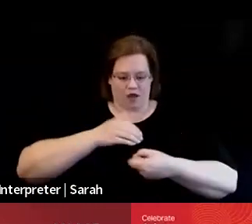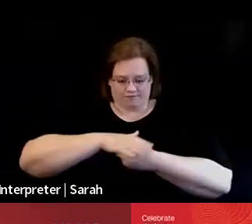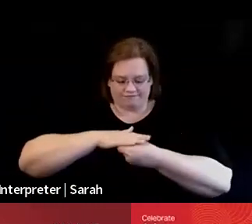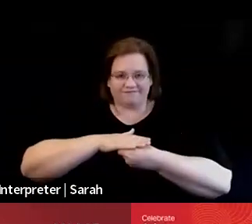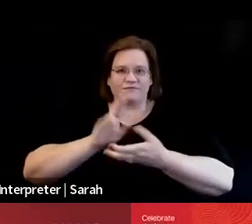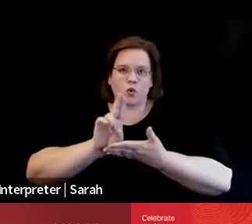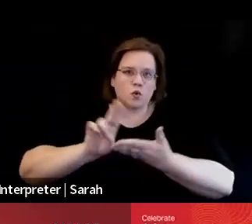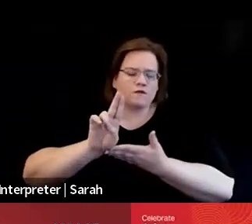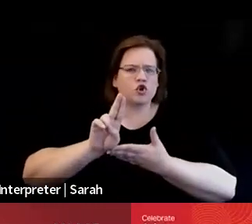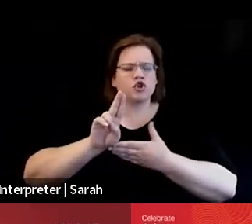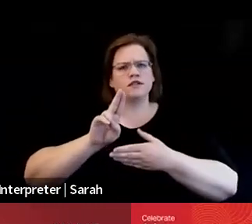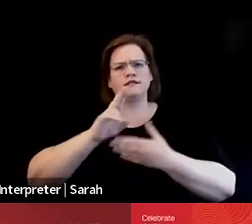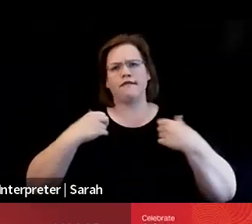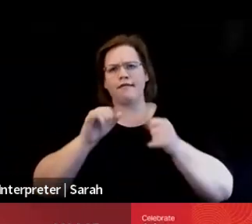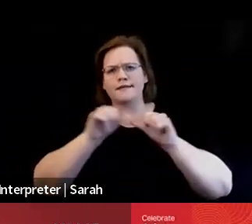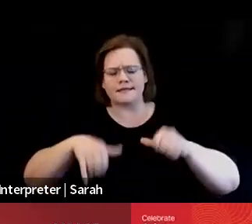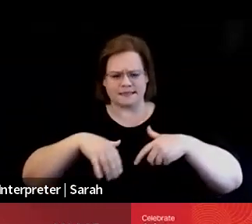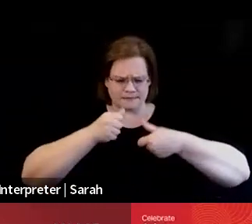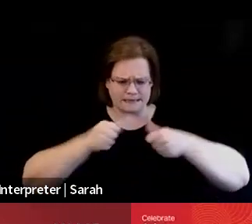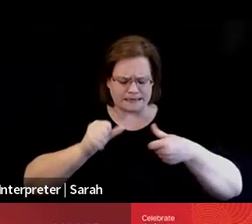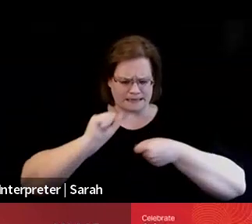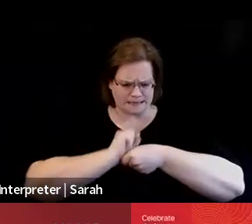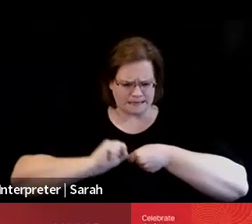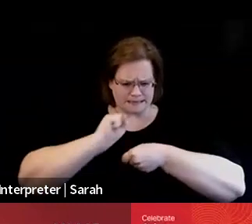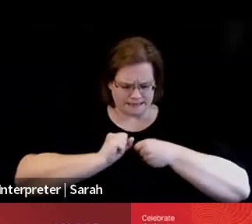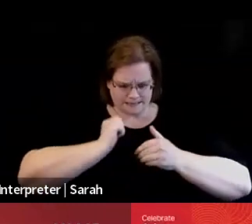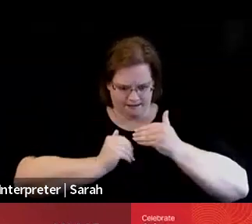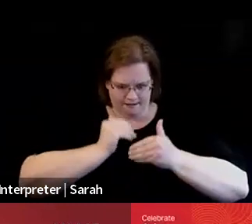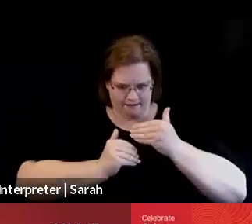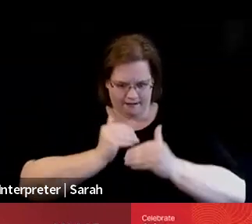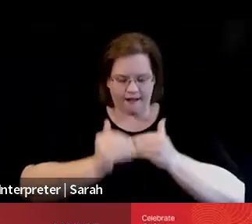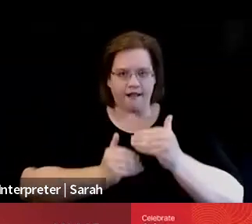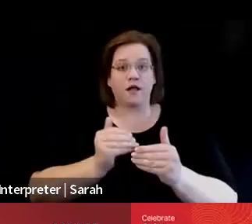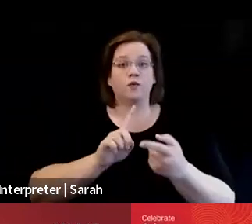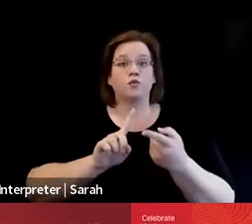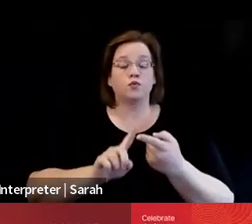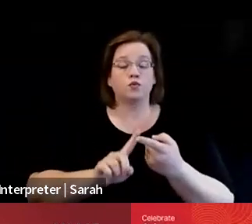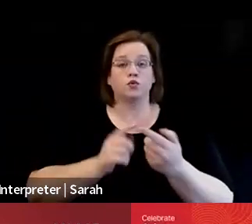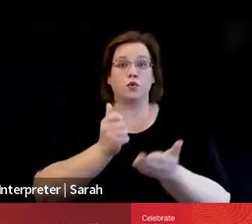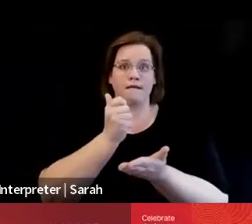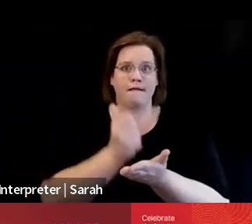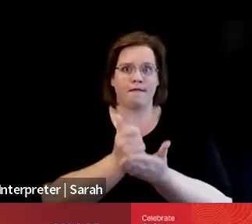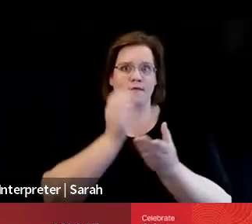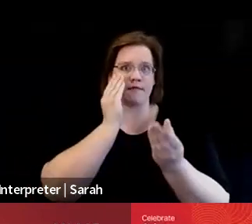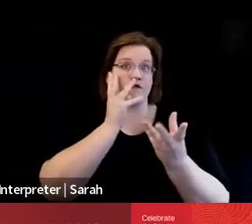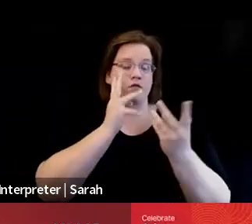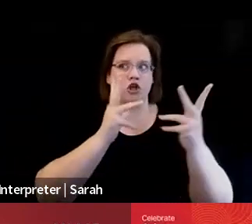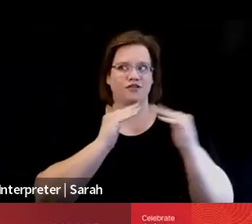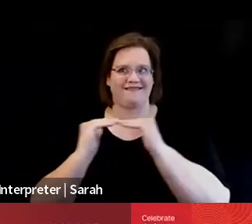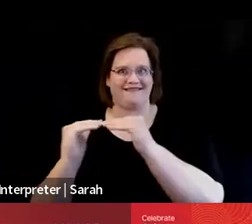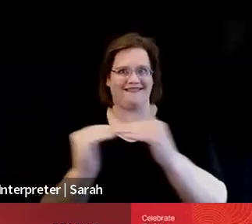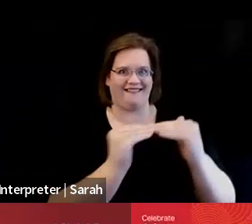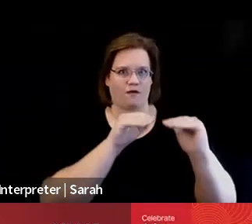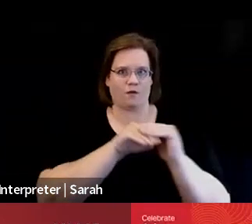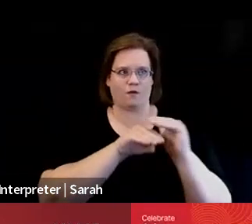are making tremendous efforts, as I know many are, to make information equitably available, we're not